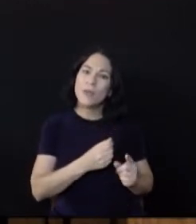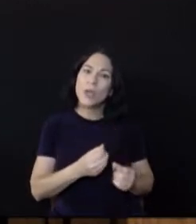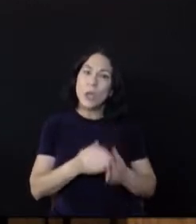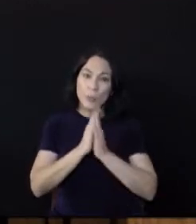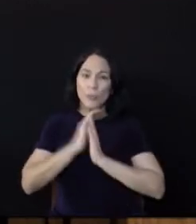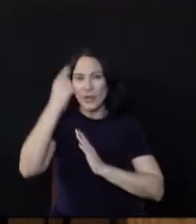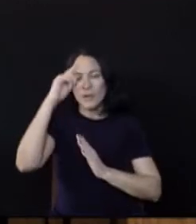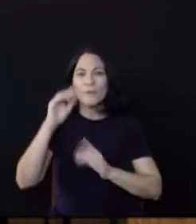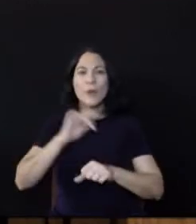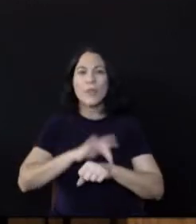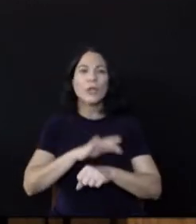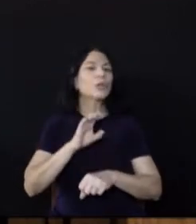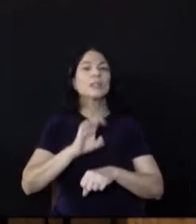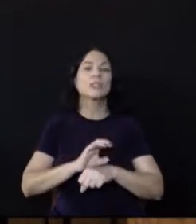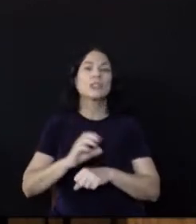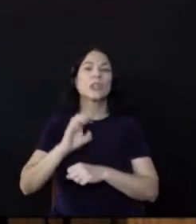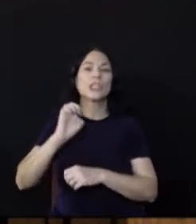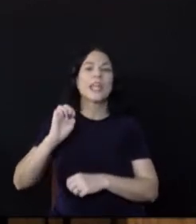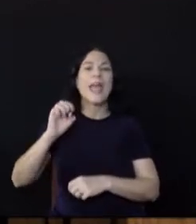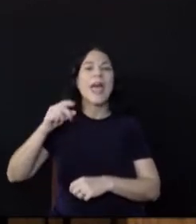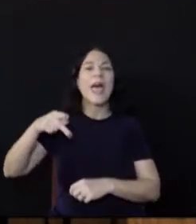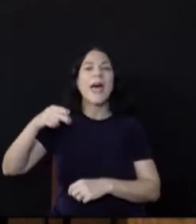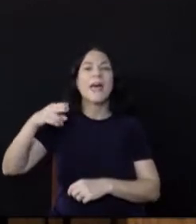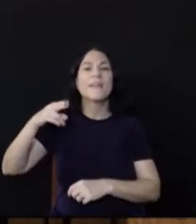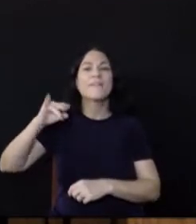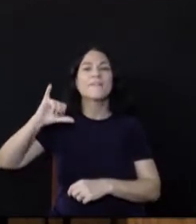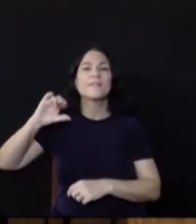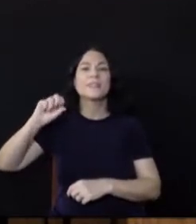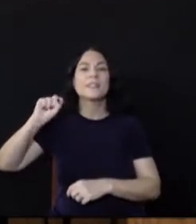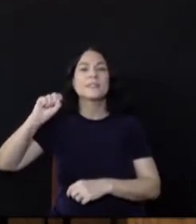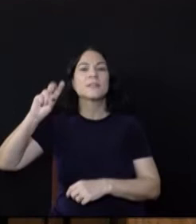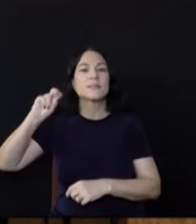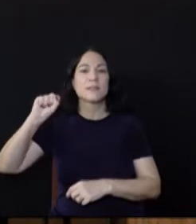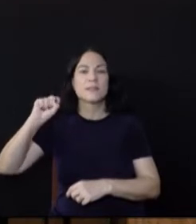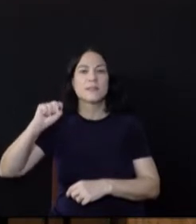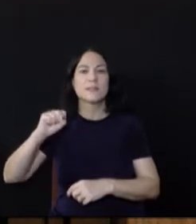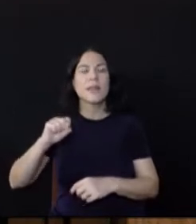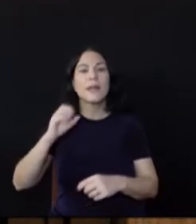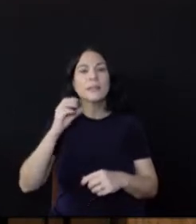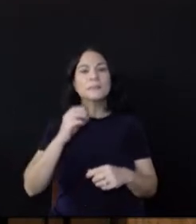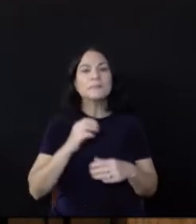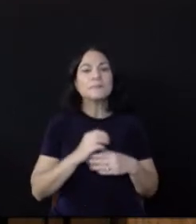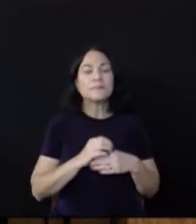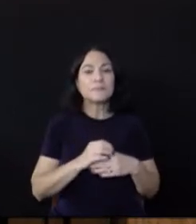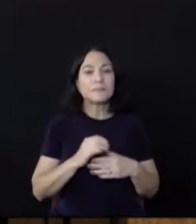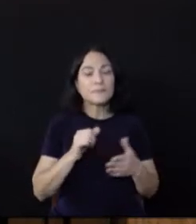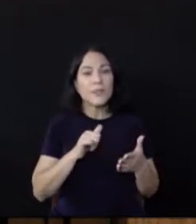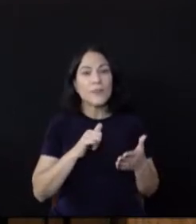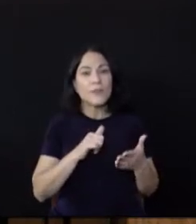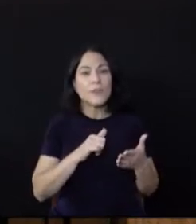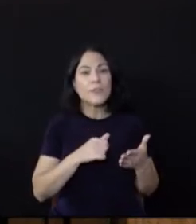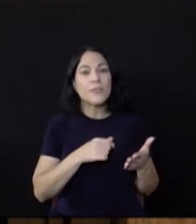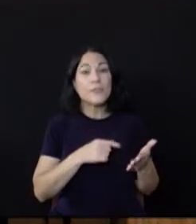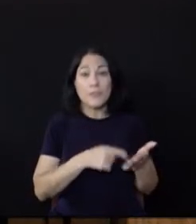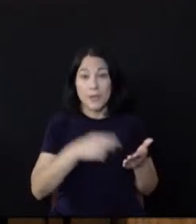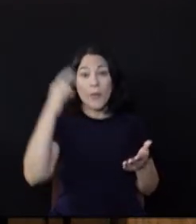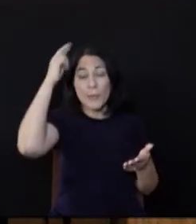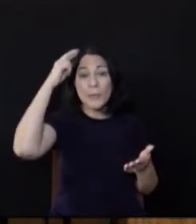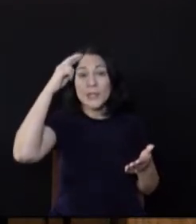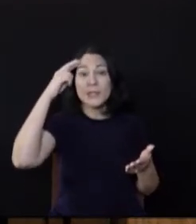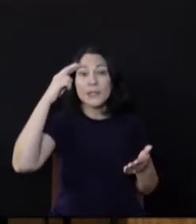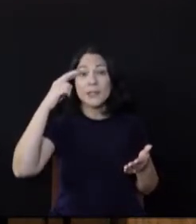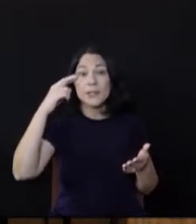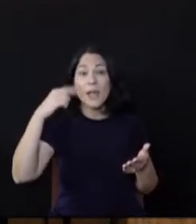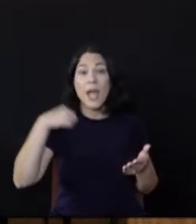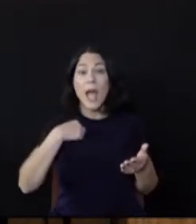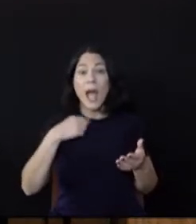at Ephesus. And we read this in Ephesus chapter 1. He says, on behalf of that church in that day, he says, for this reason, ever since I